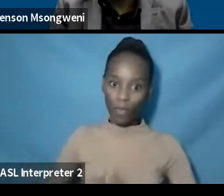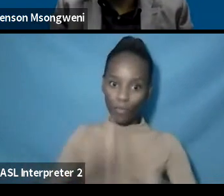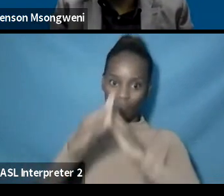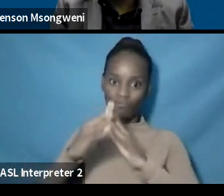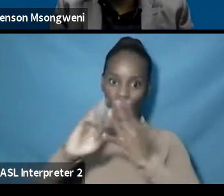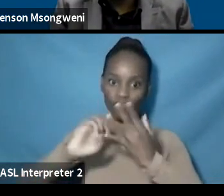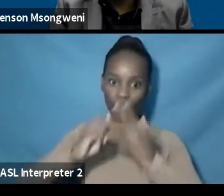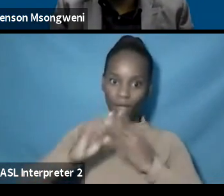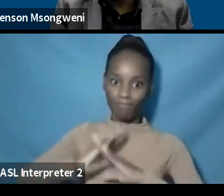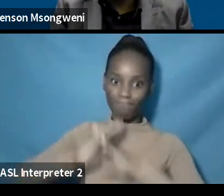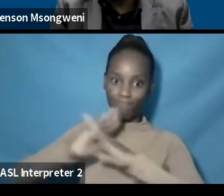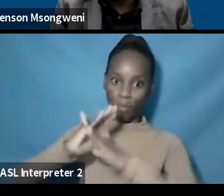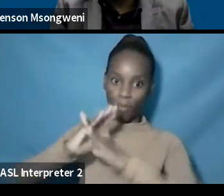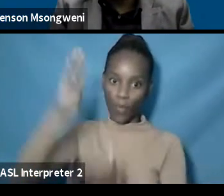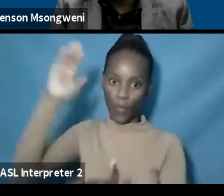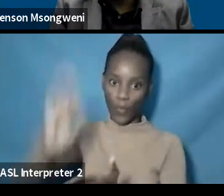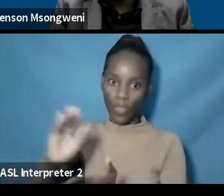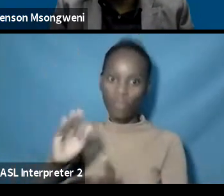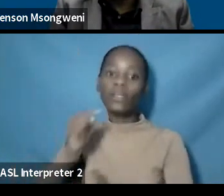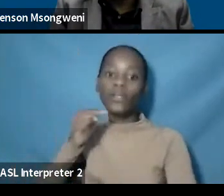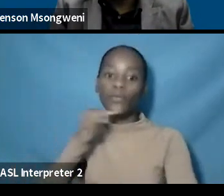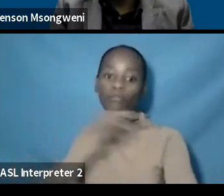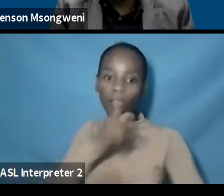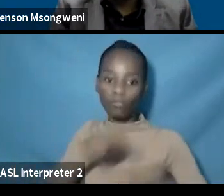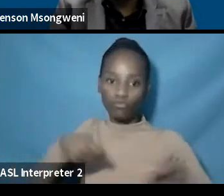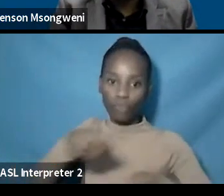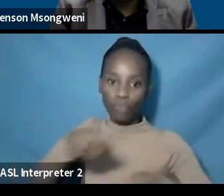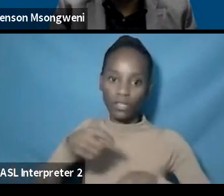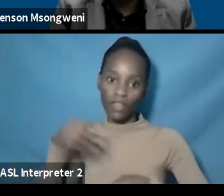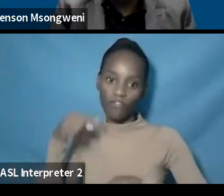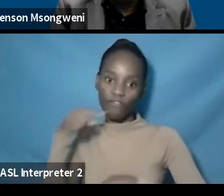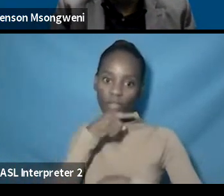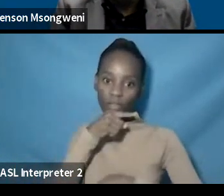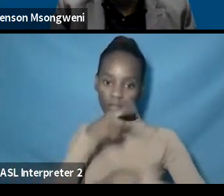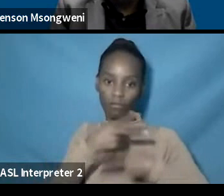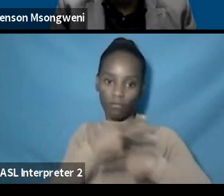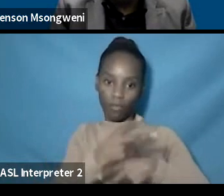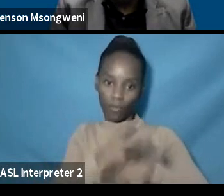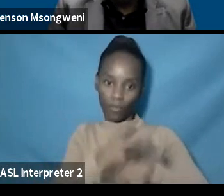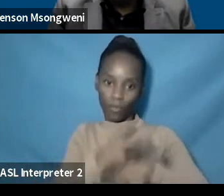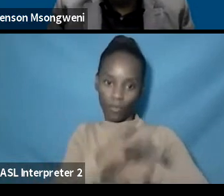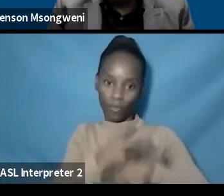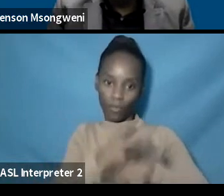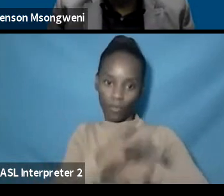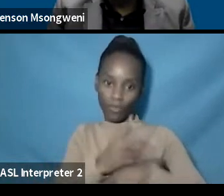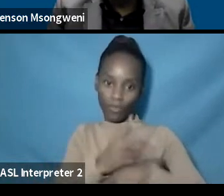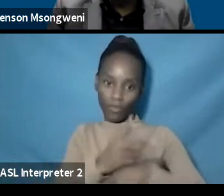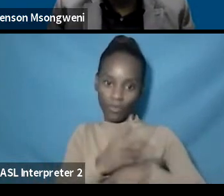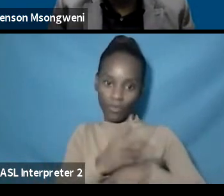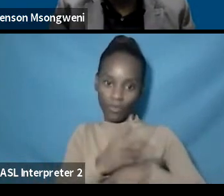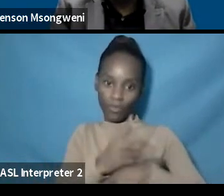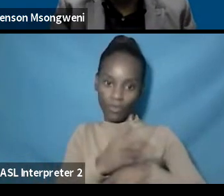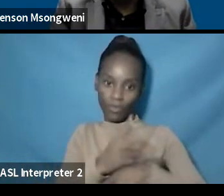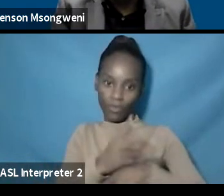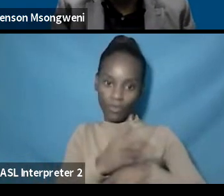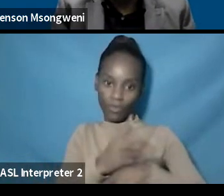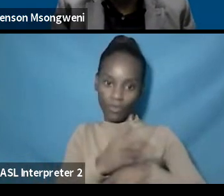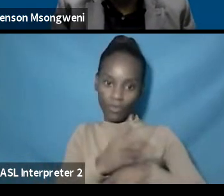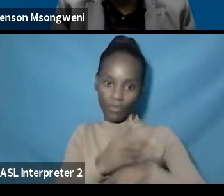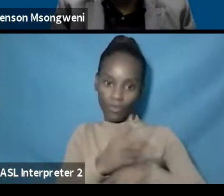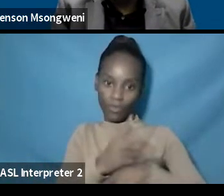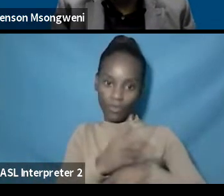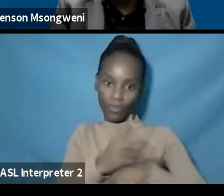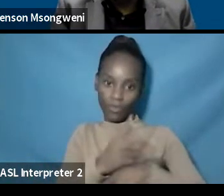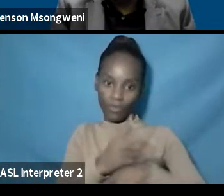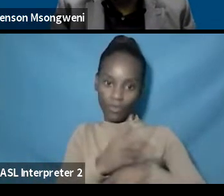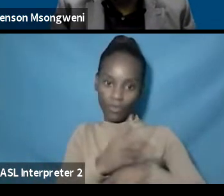This is also in response to the call by Patrick Moeng earlier in the presentation that one of the efforts